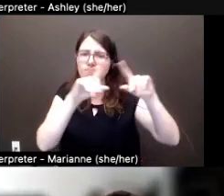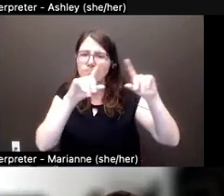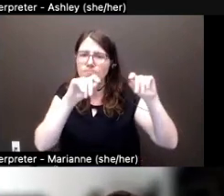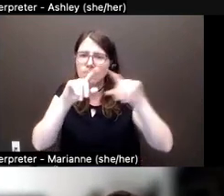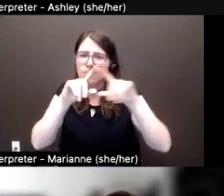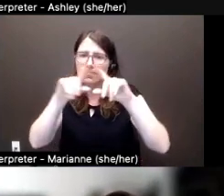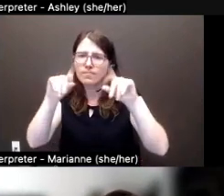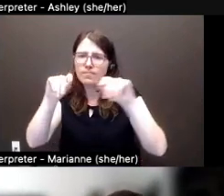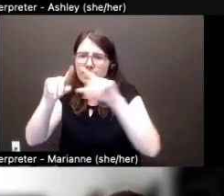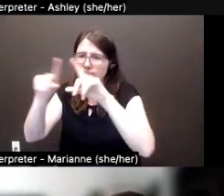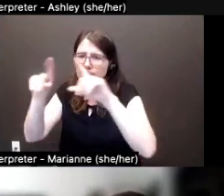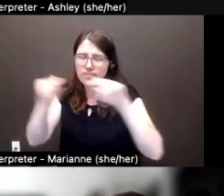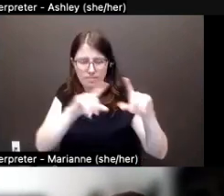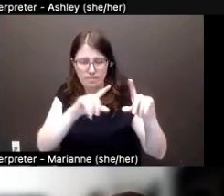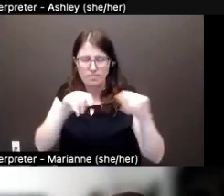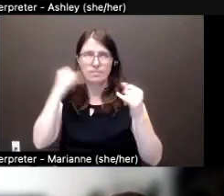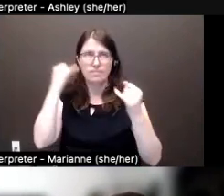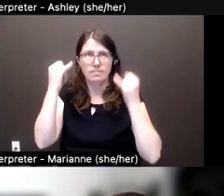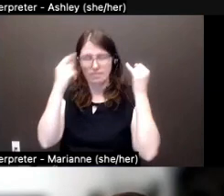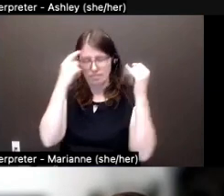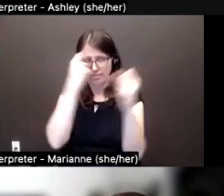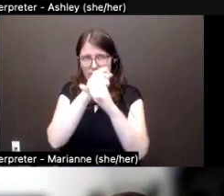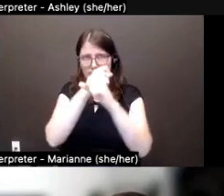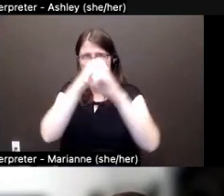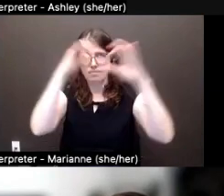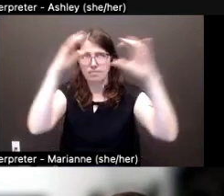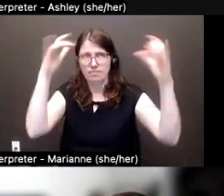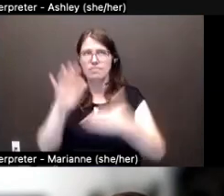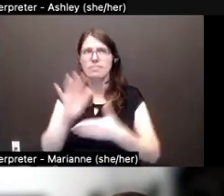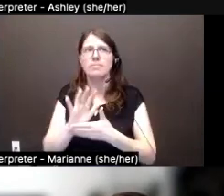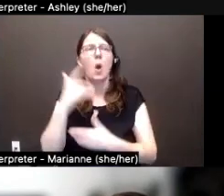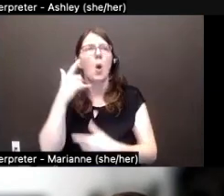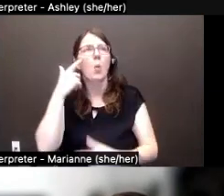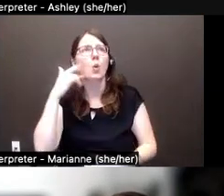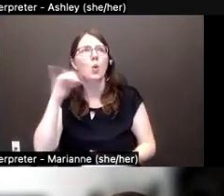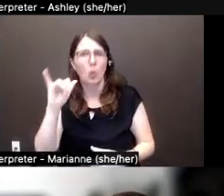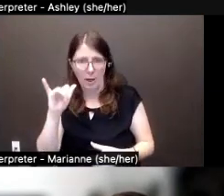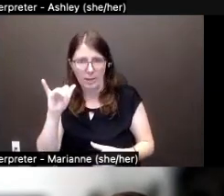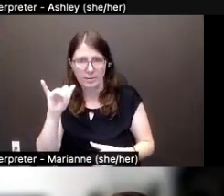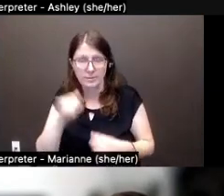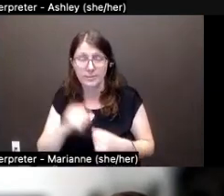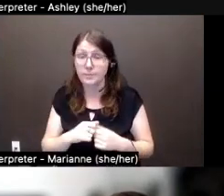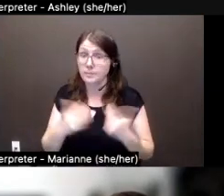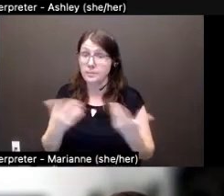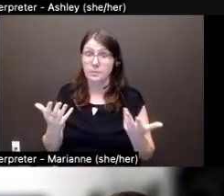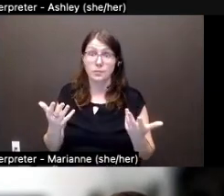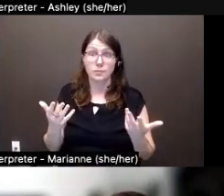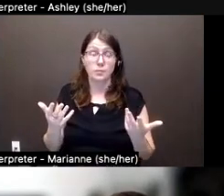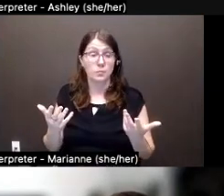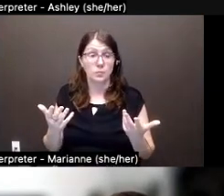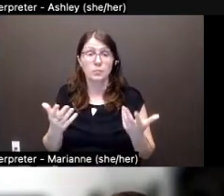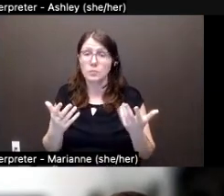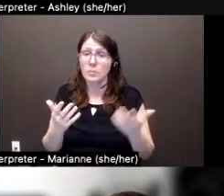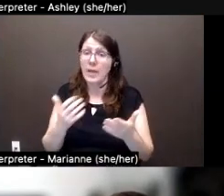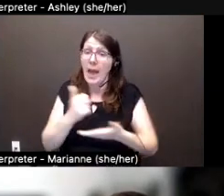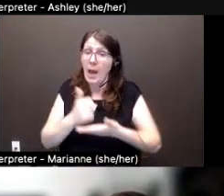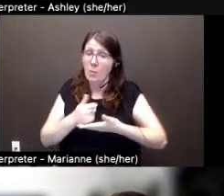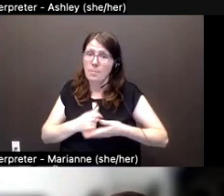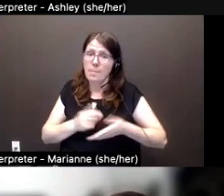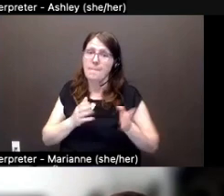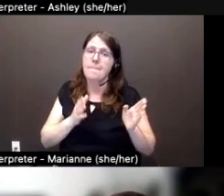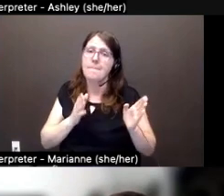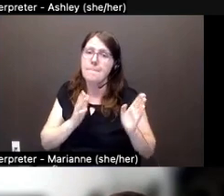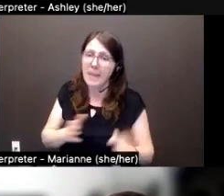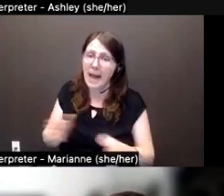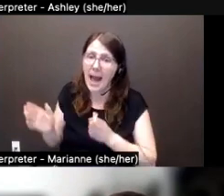the content and the flow. Where did I want to use images to emphasize this area? Did I want